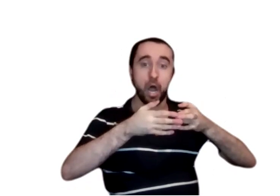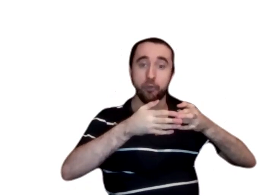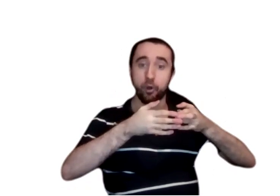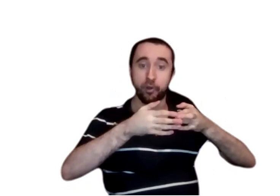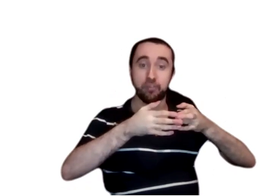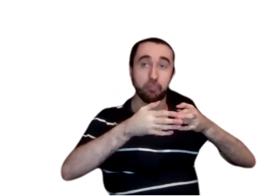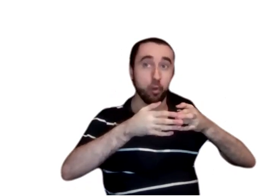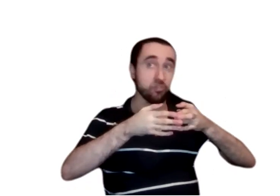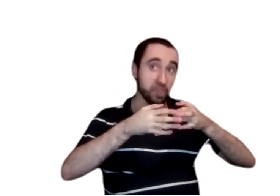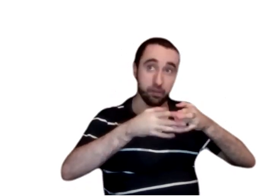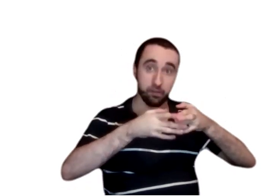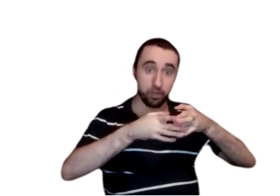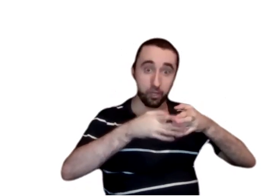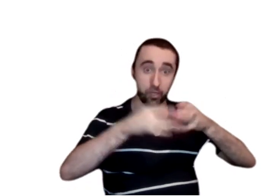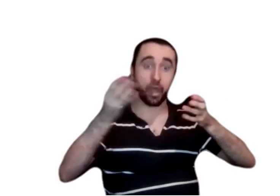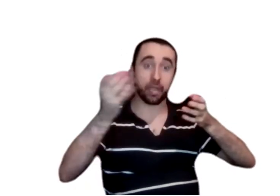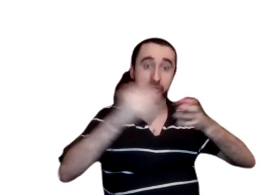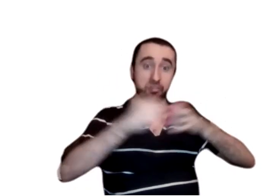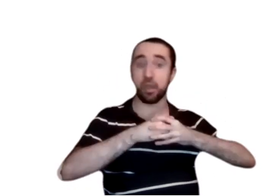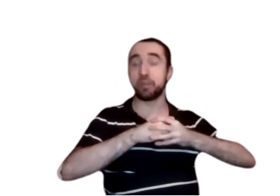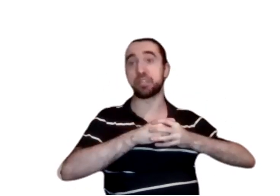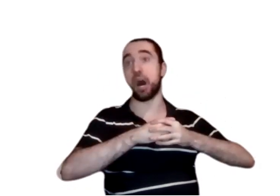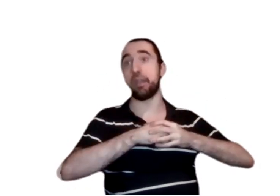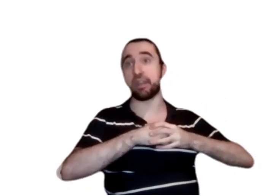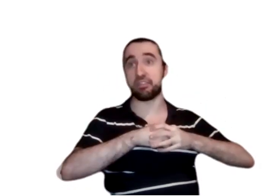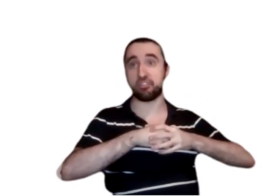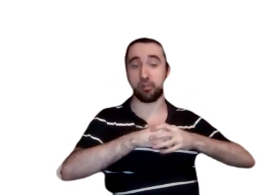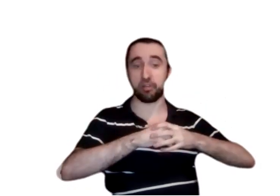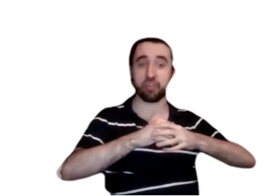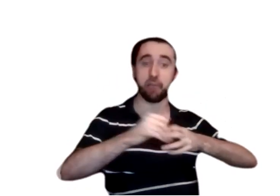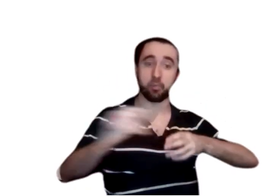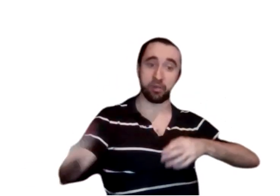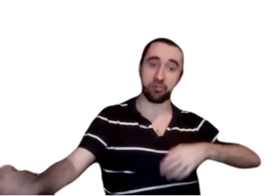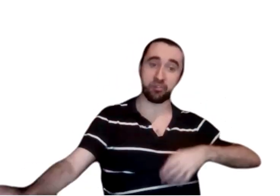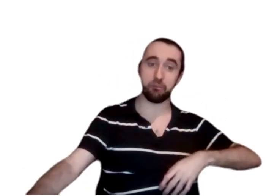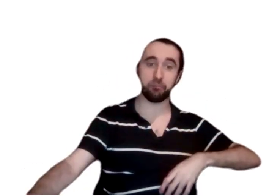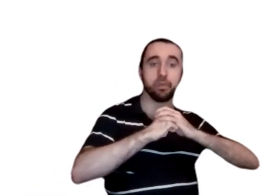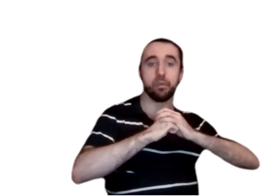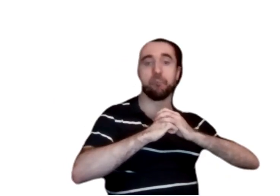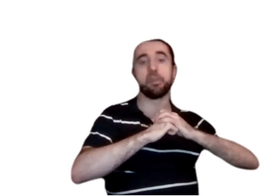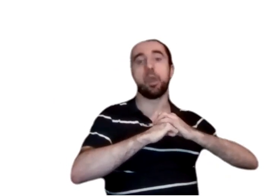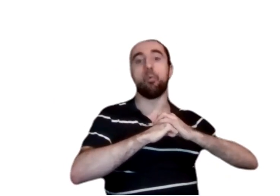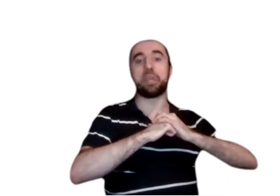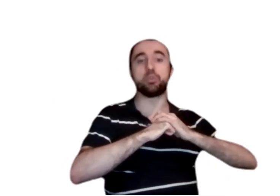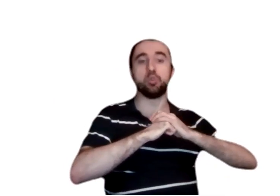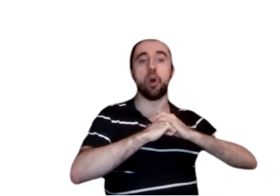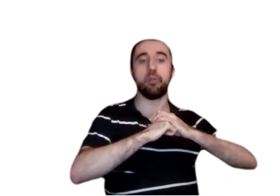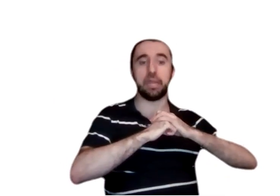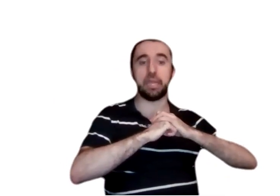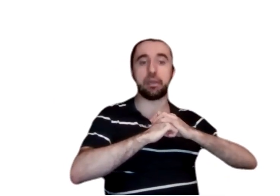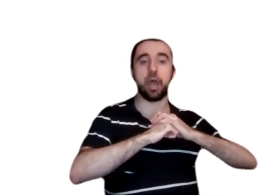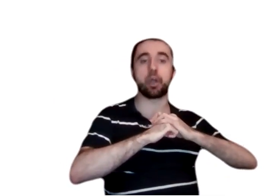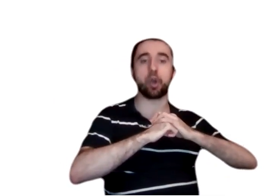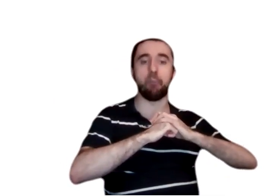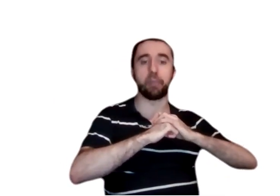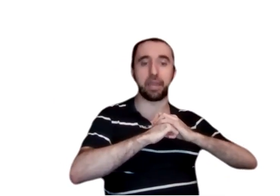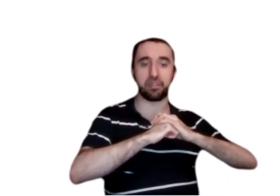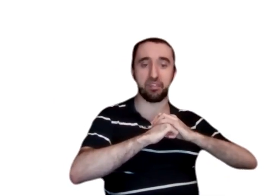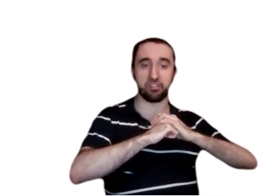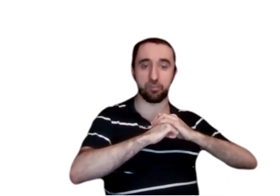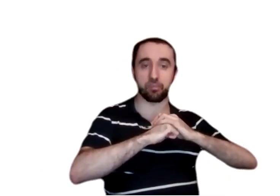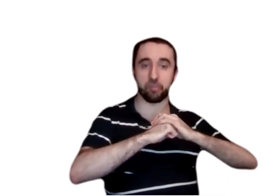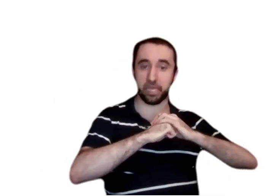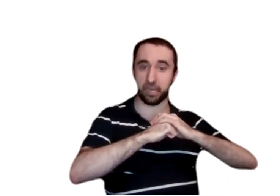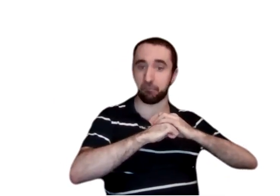on are not exposing clients to unnecessary cyber risk. We do not need a